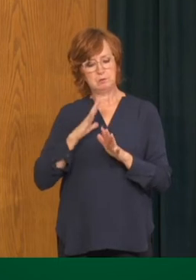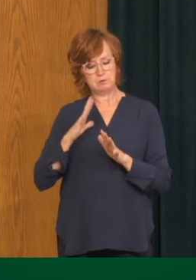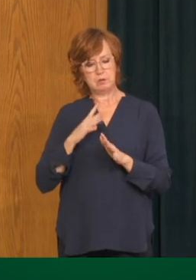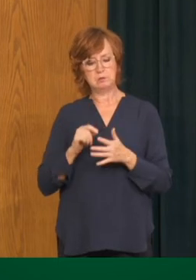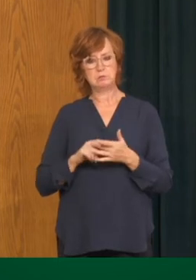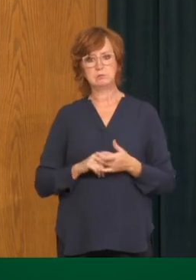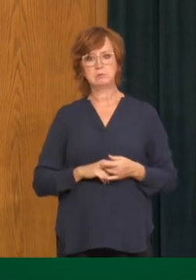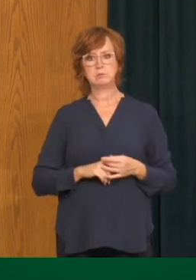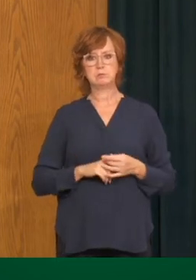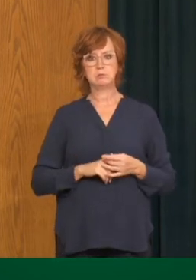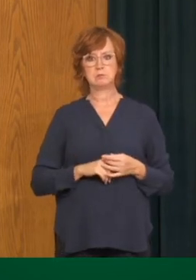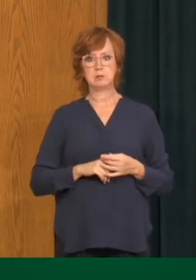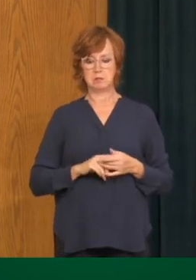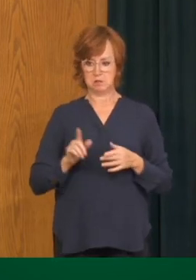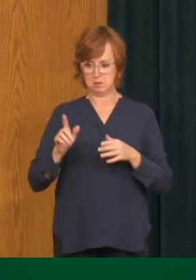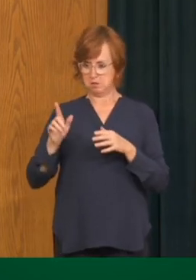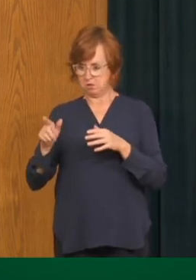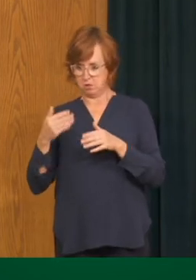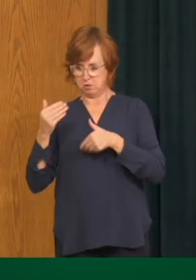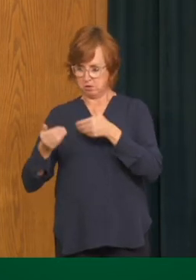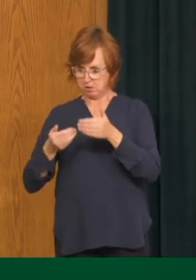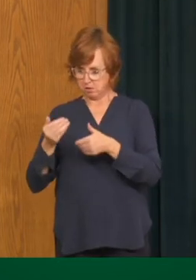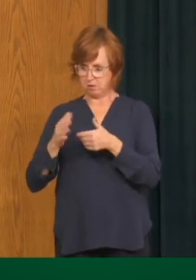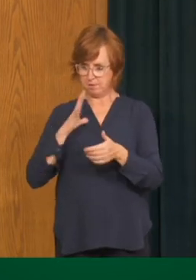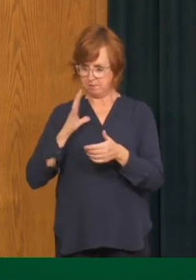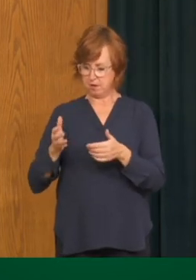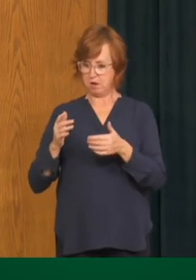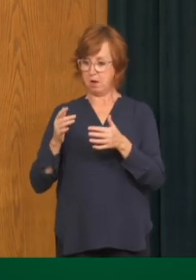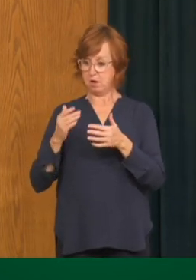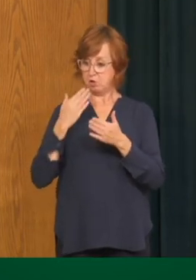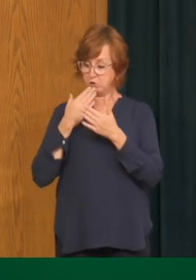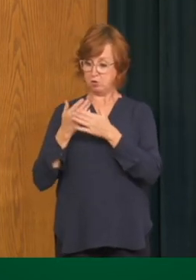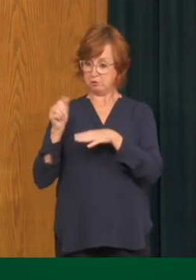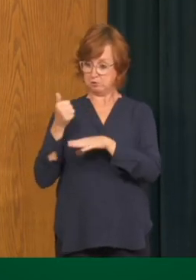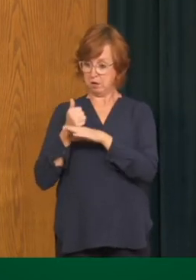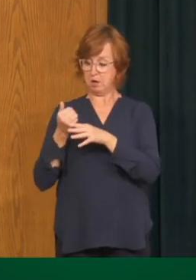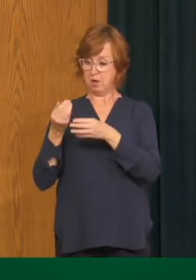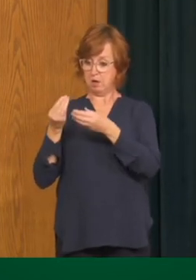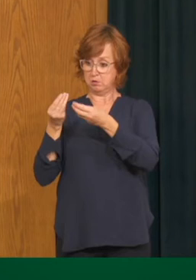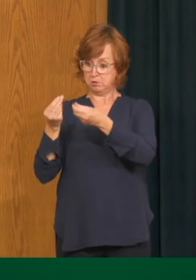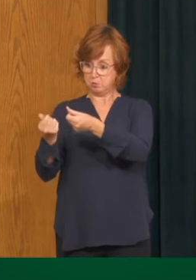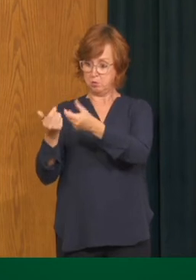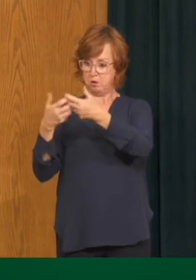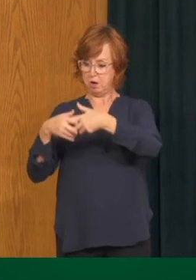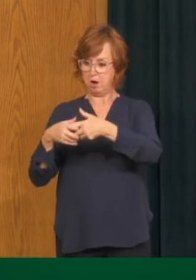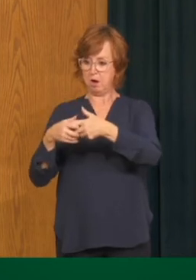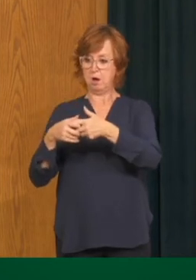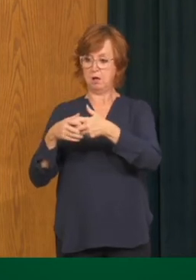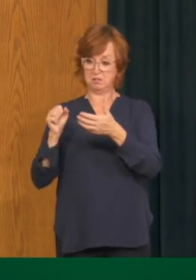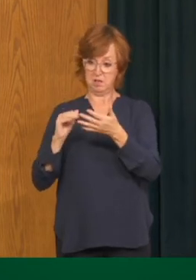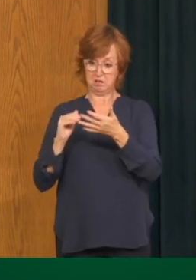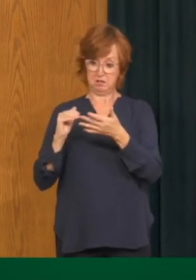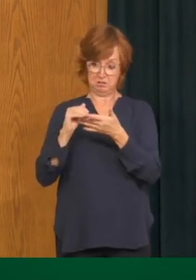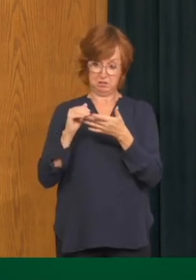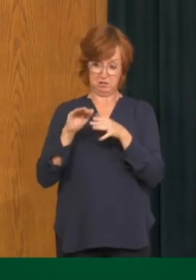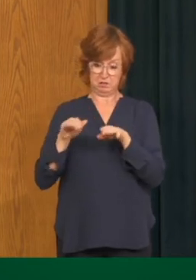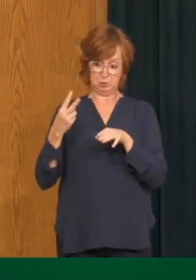after a while once things are working and there's no concerns. So I think we need to be flexible and scalable. The